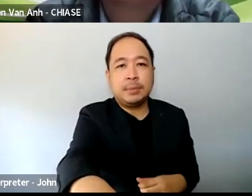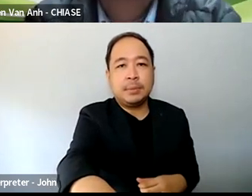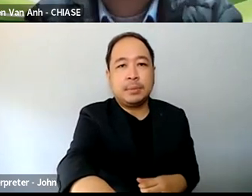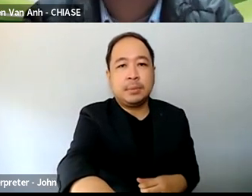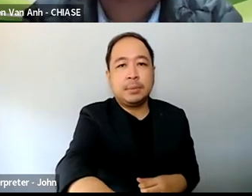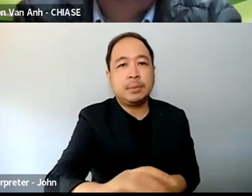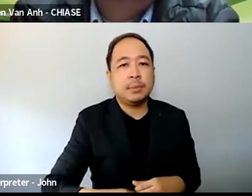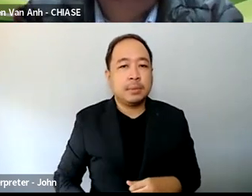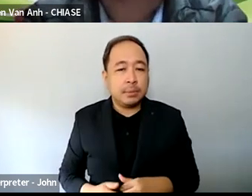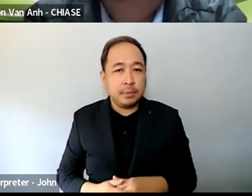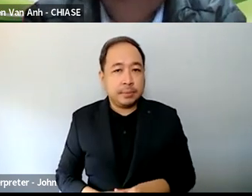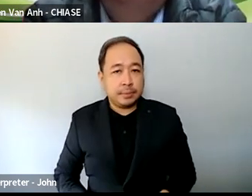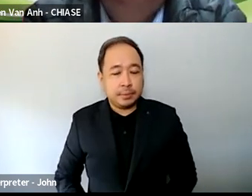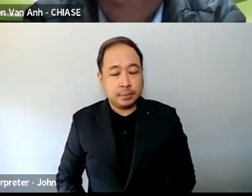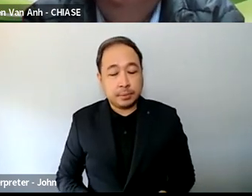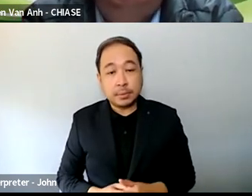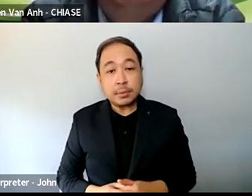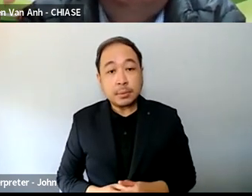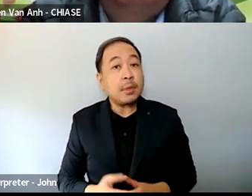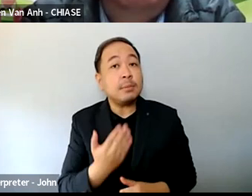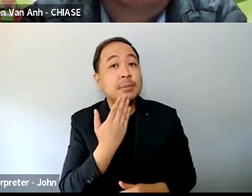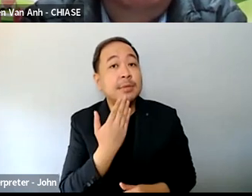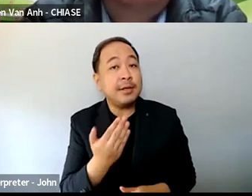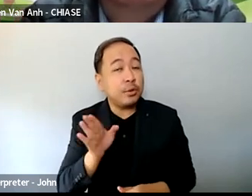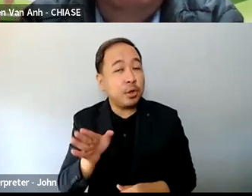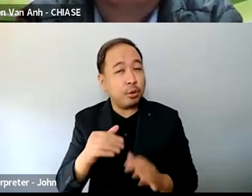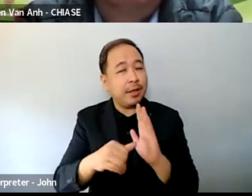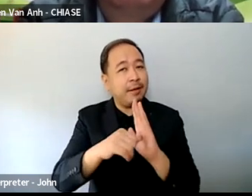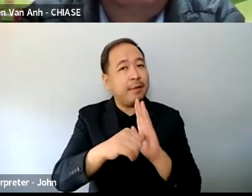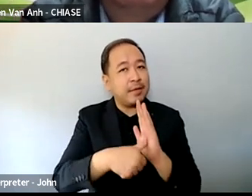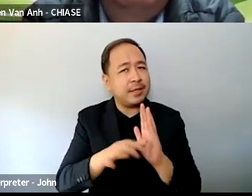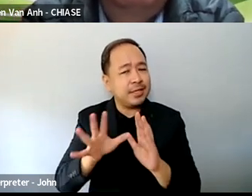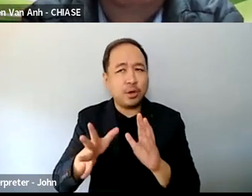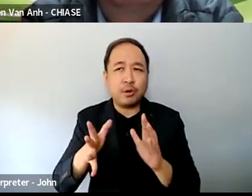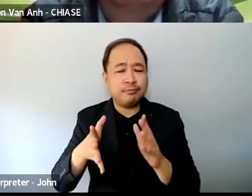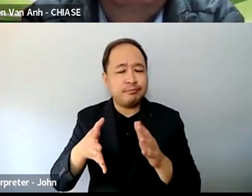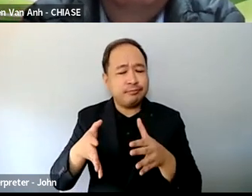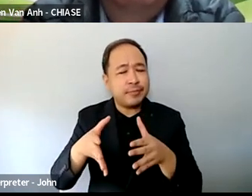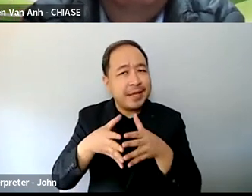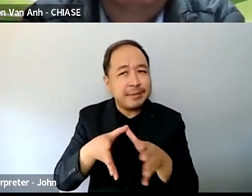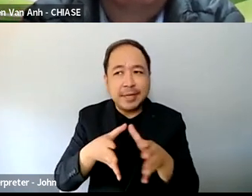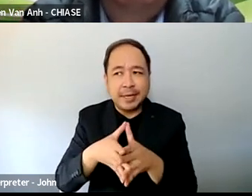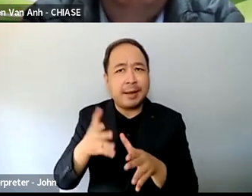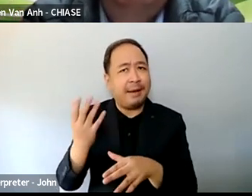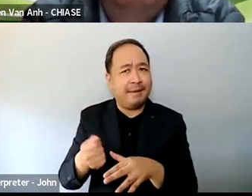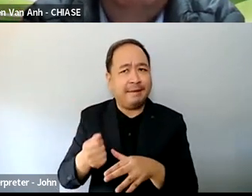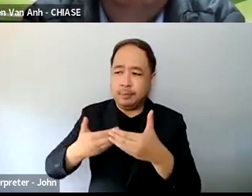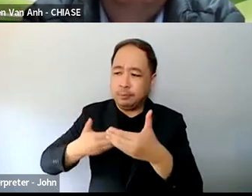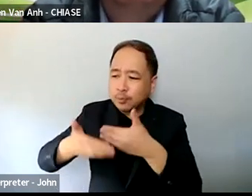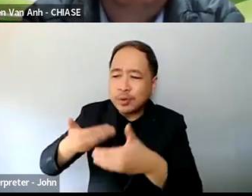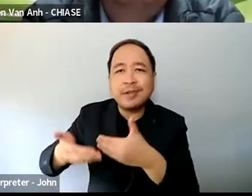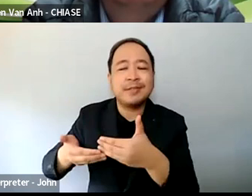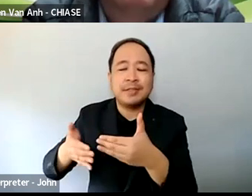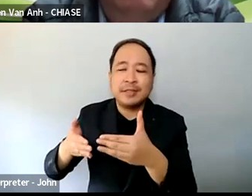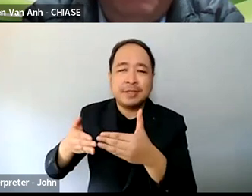you very much for highlighting that what you are doing at the strategic level, but also mentioning